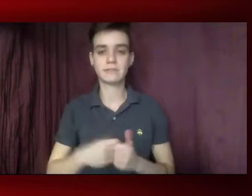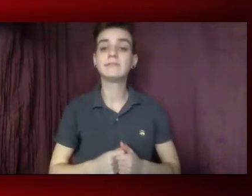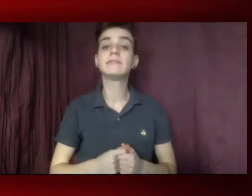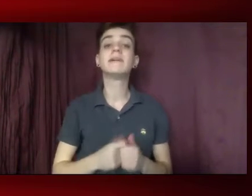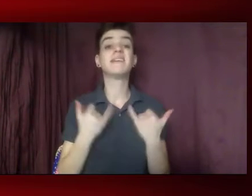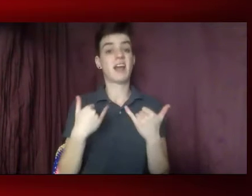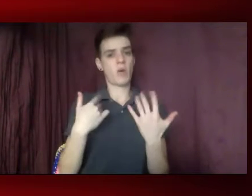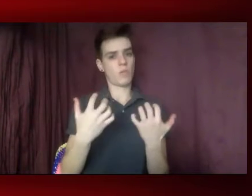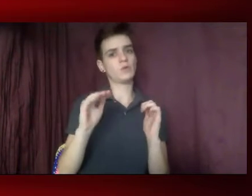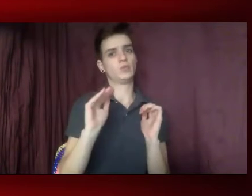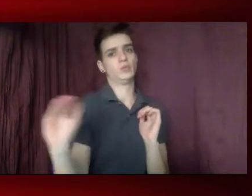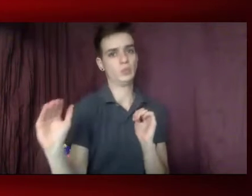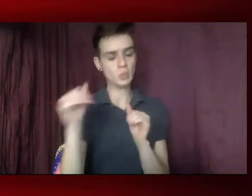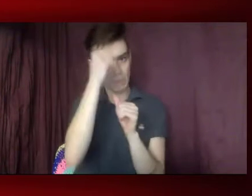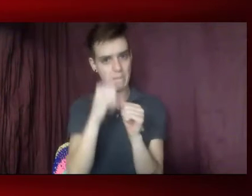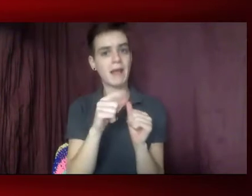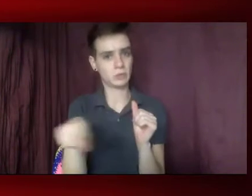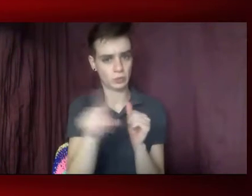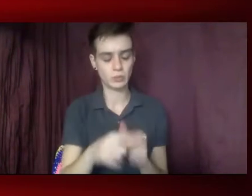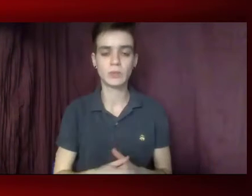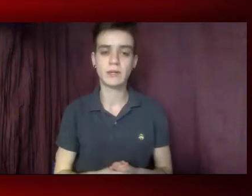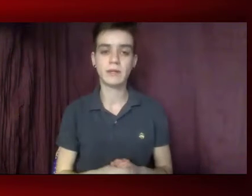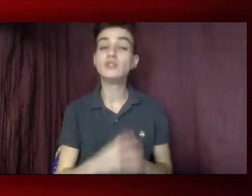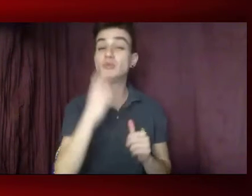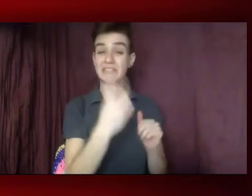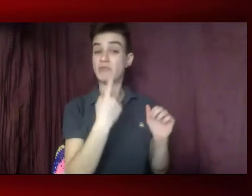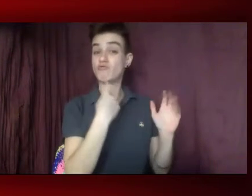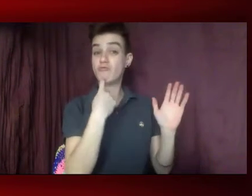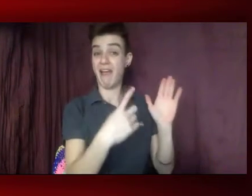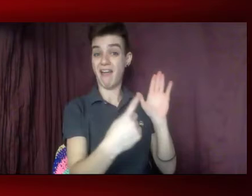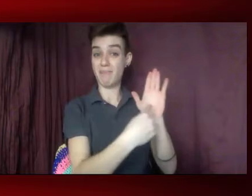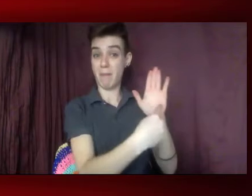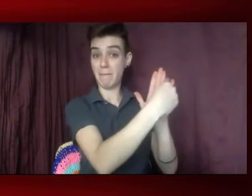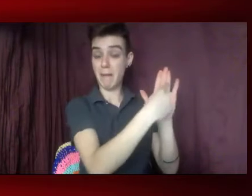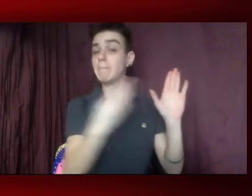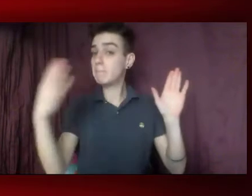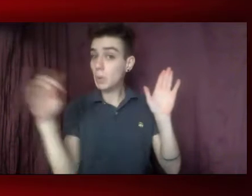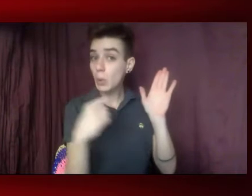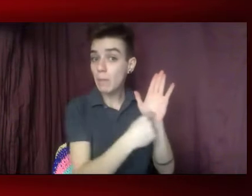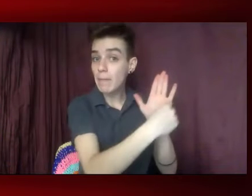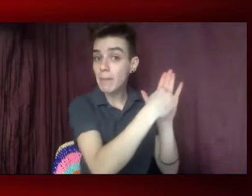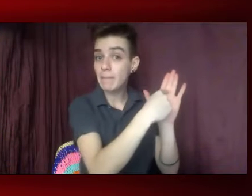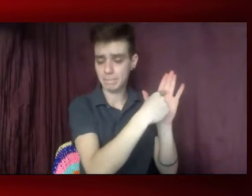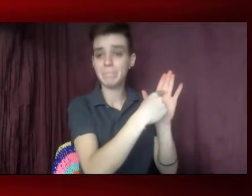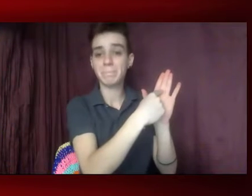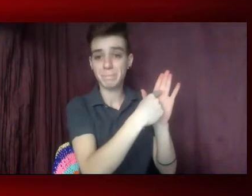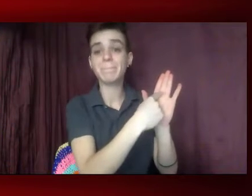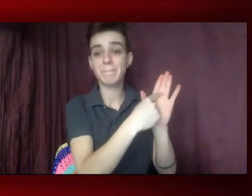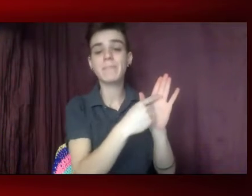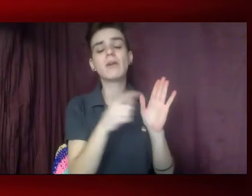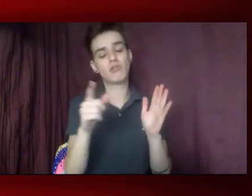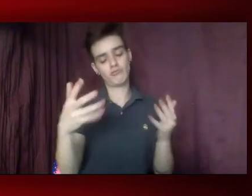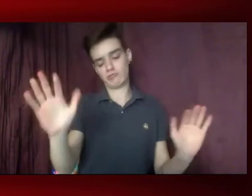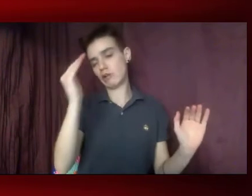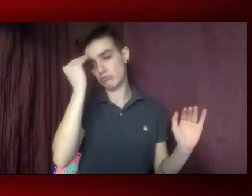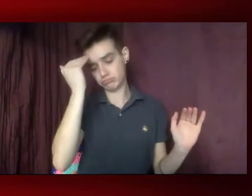remind everyone, you see on this map red dots, you see on this map blue dots. I'm sure you know what